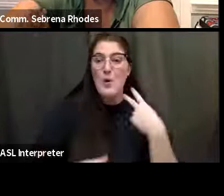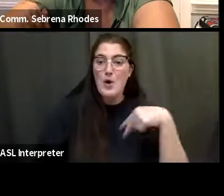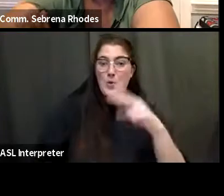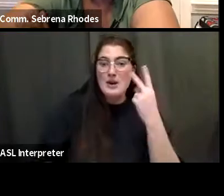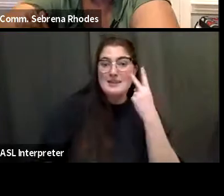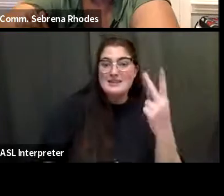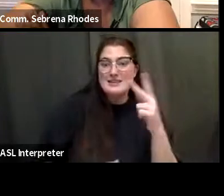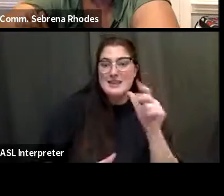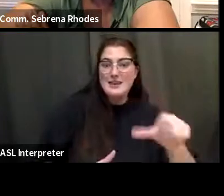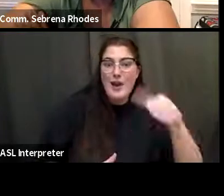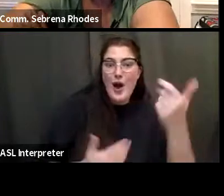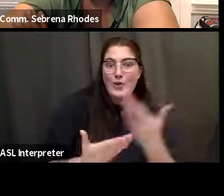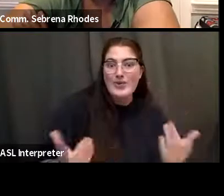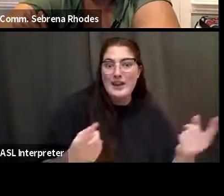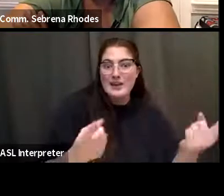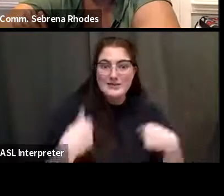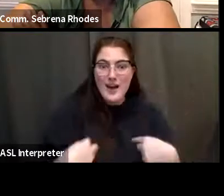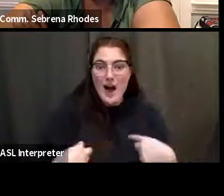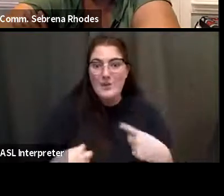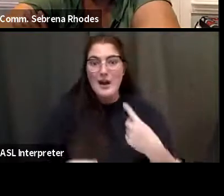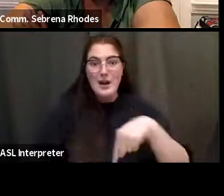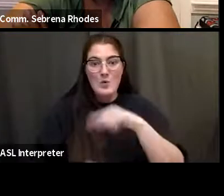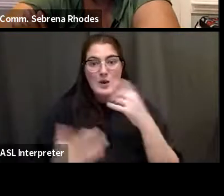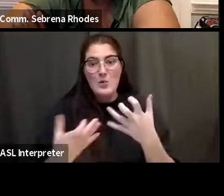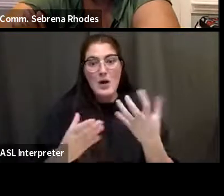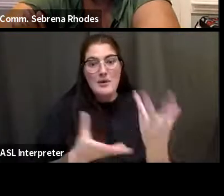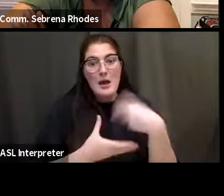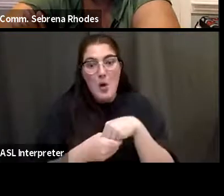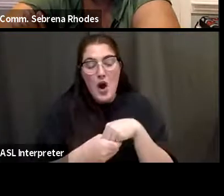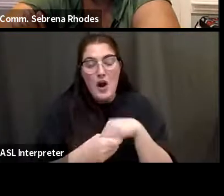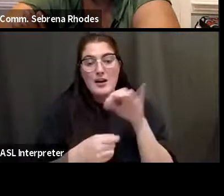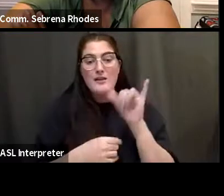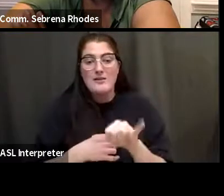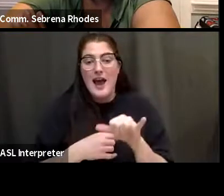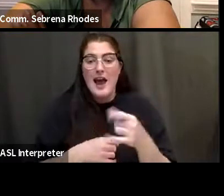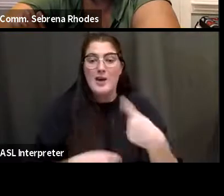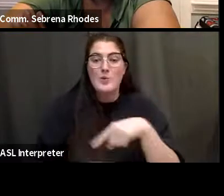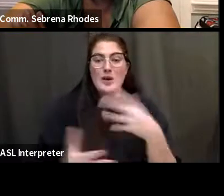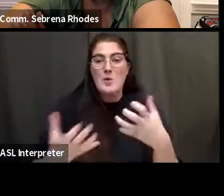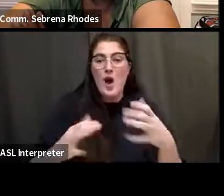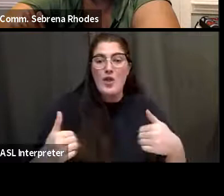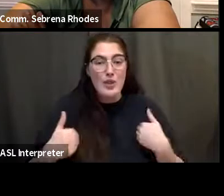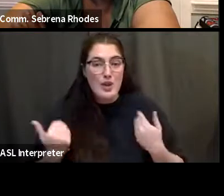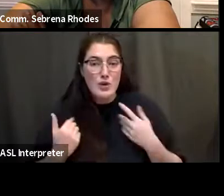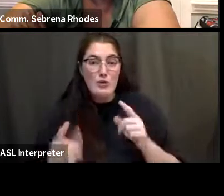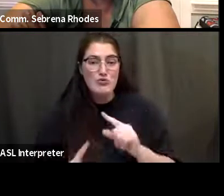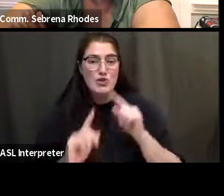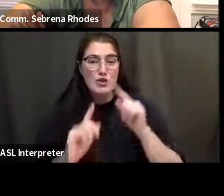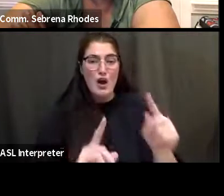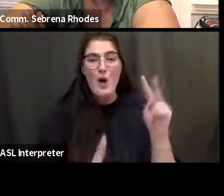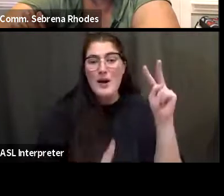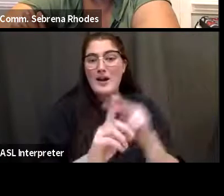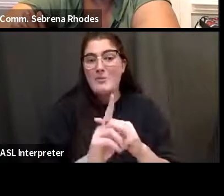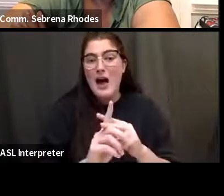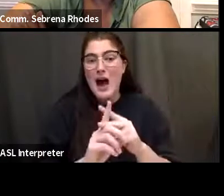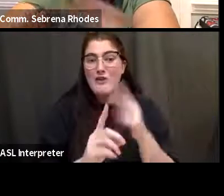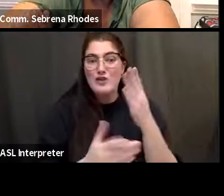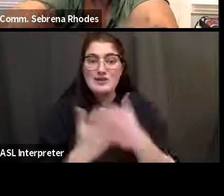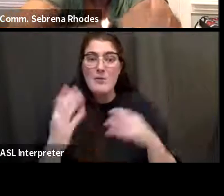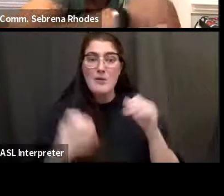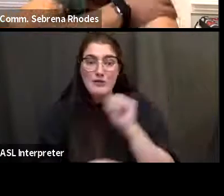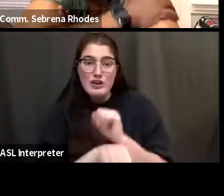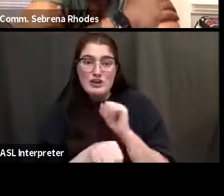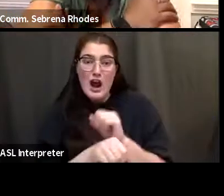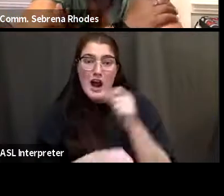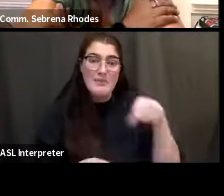that's coming, and we want to be a part of it. We want those youth to go forward and be able to apply for some of those jobs that